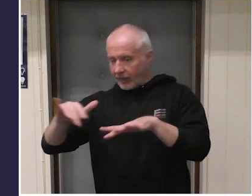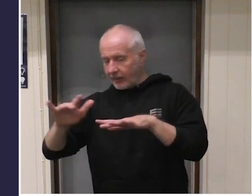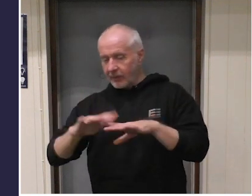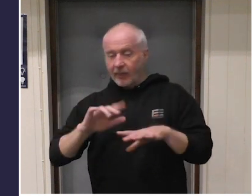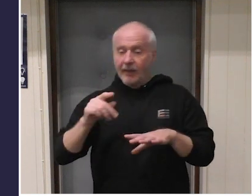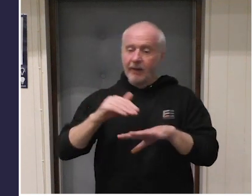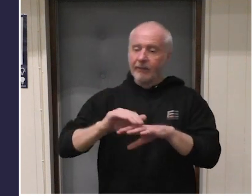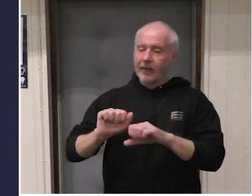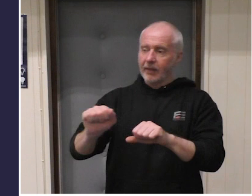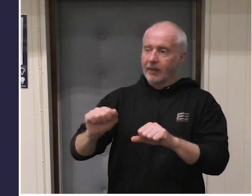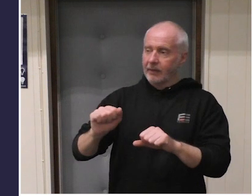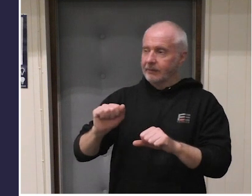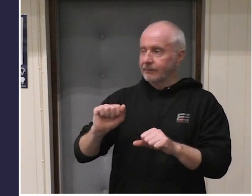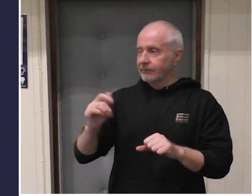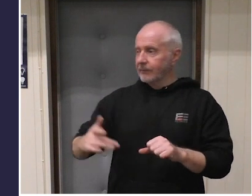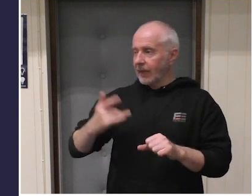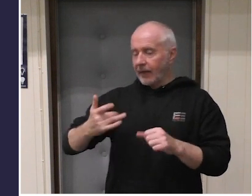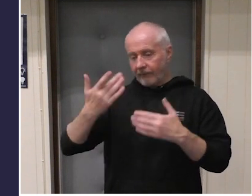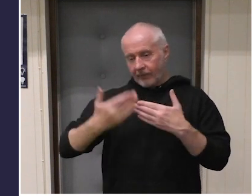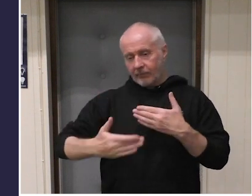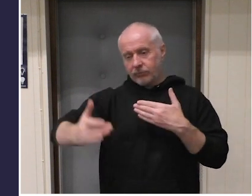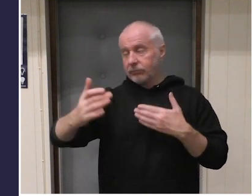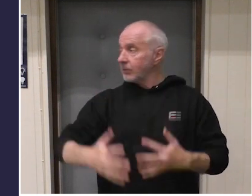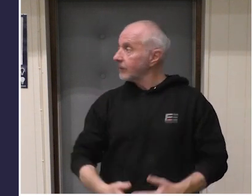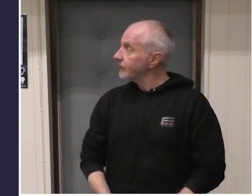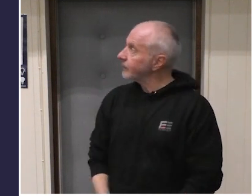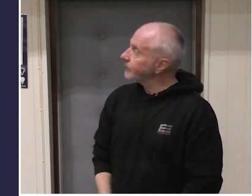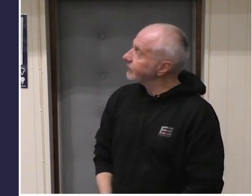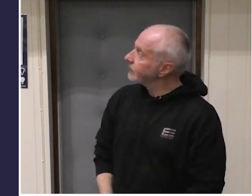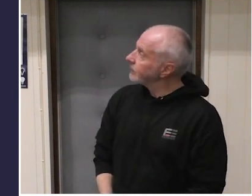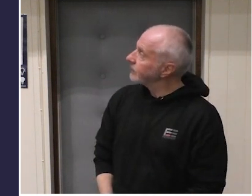survival in the future.